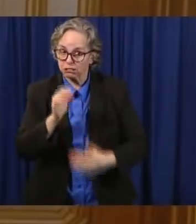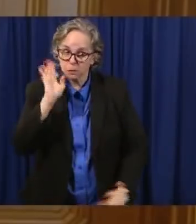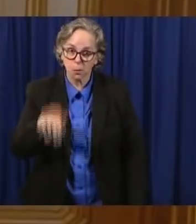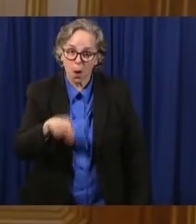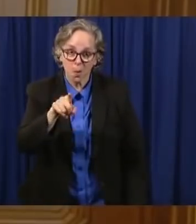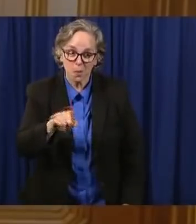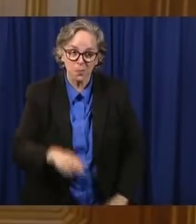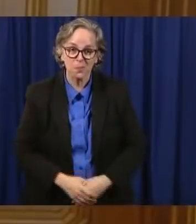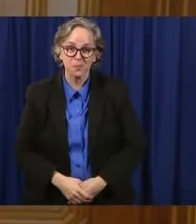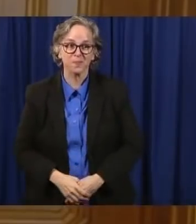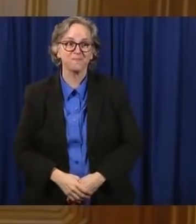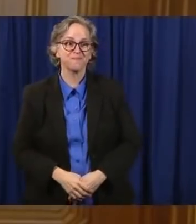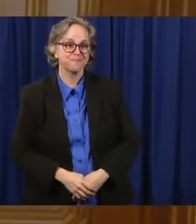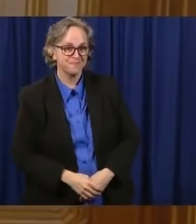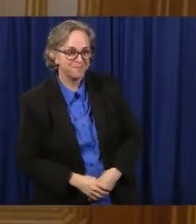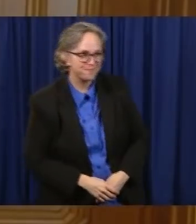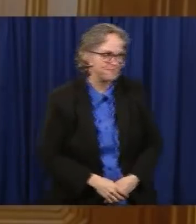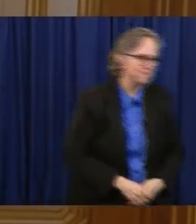Thank you.